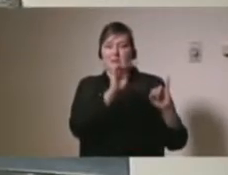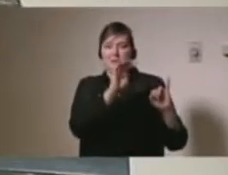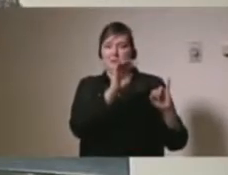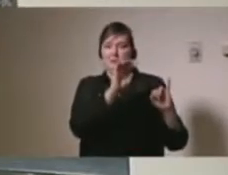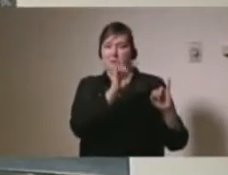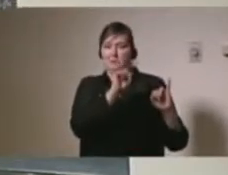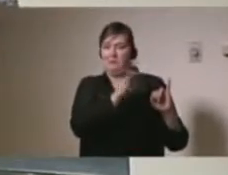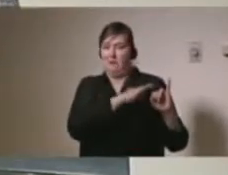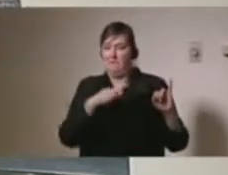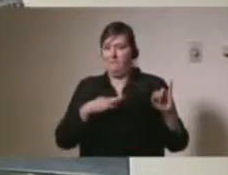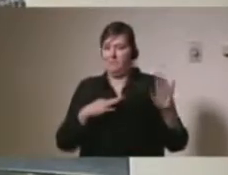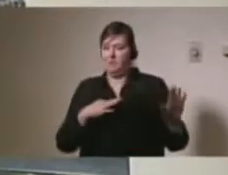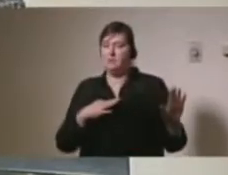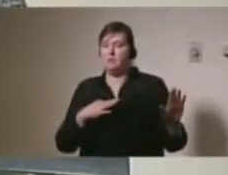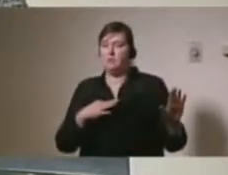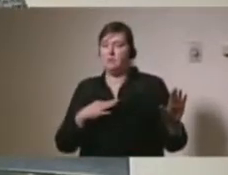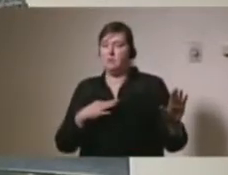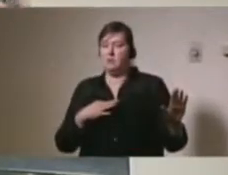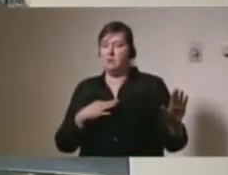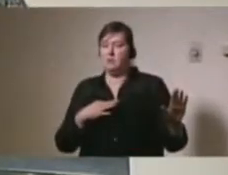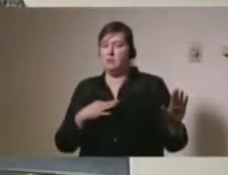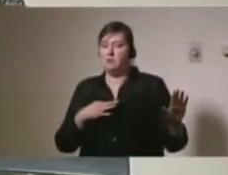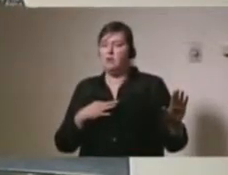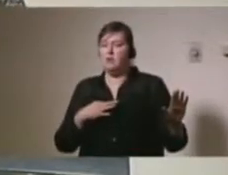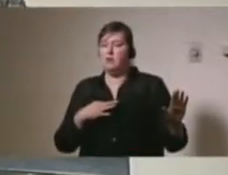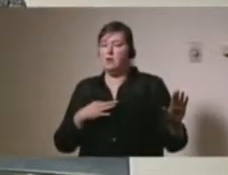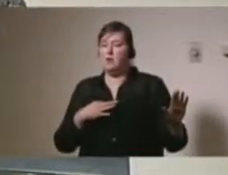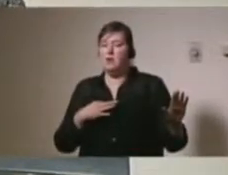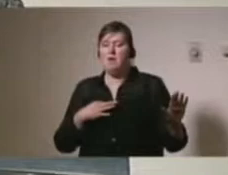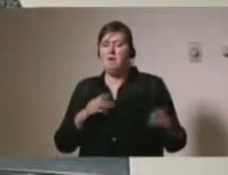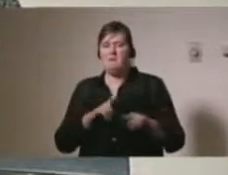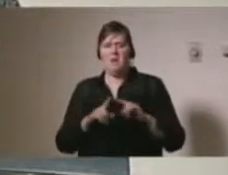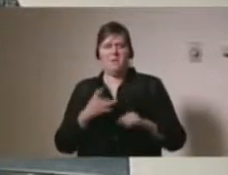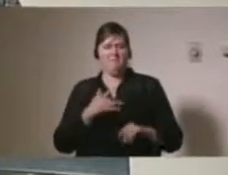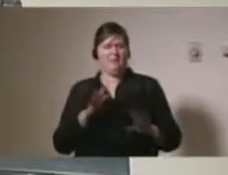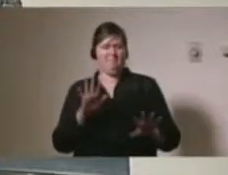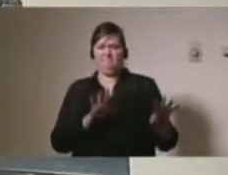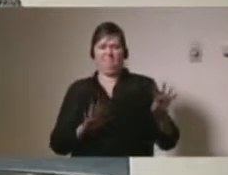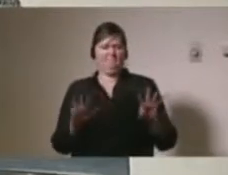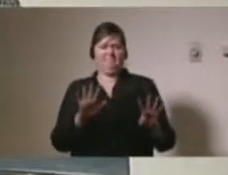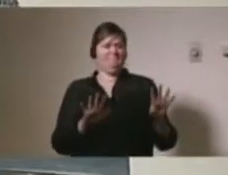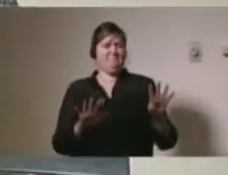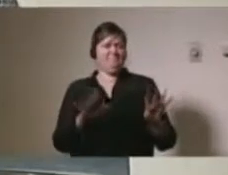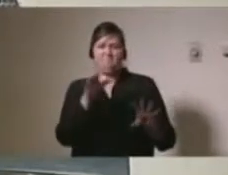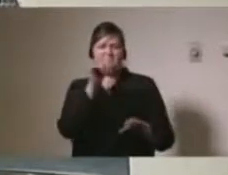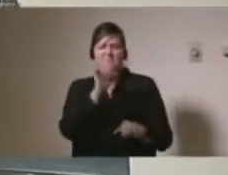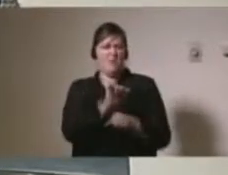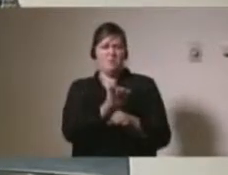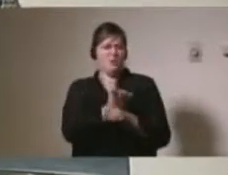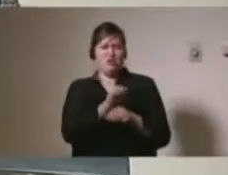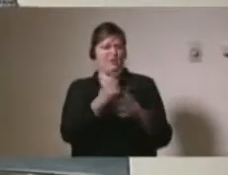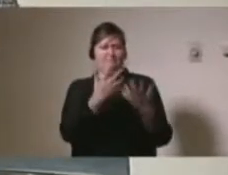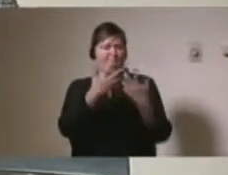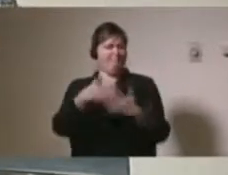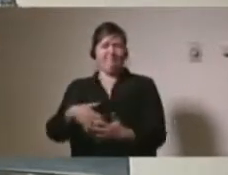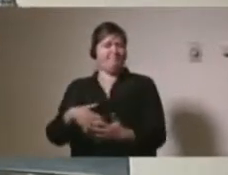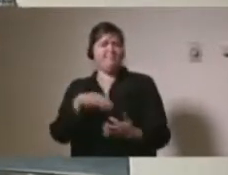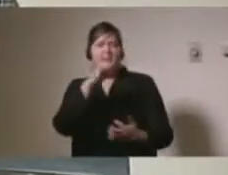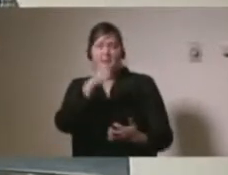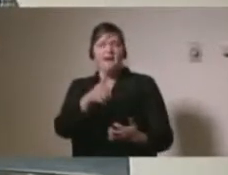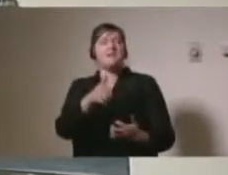and we had the impression that things weren't working well because there was no synergy.